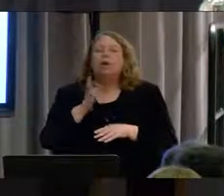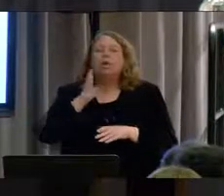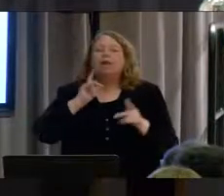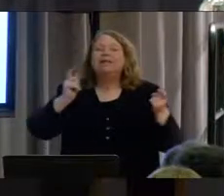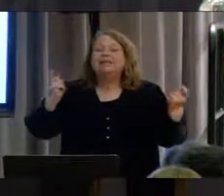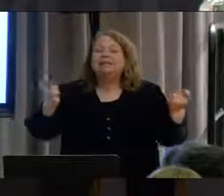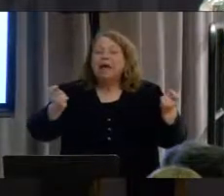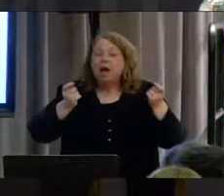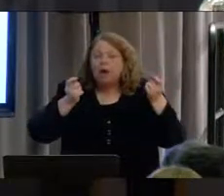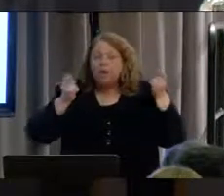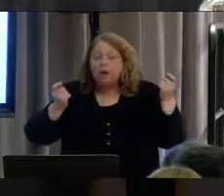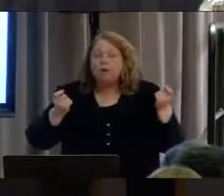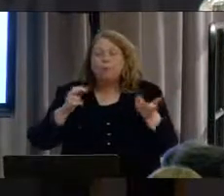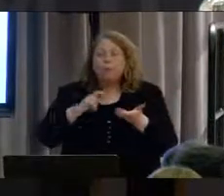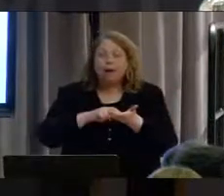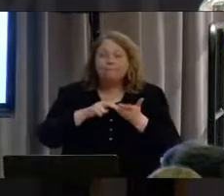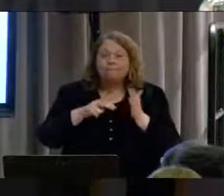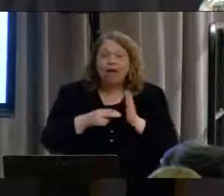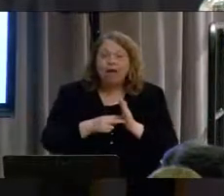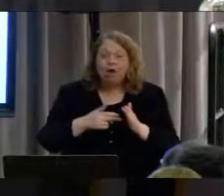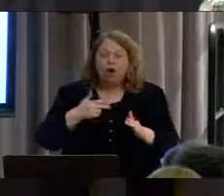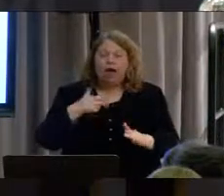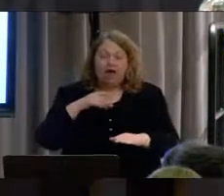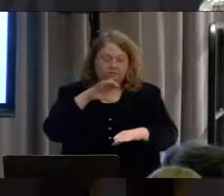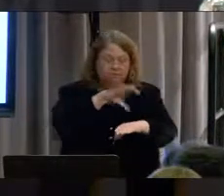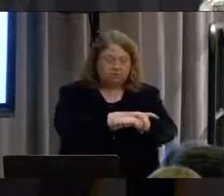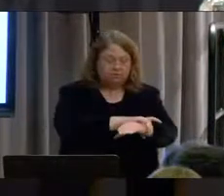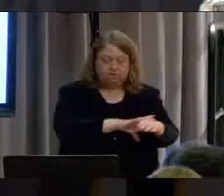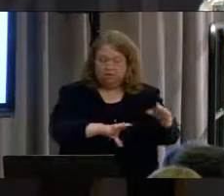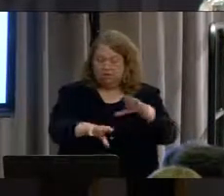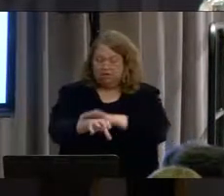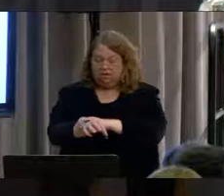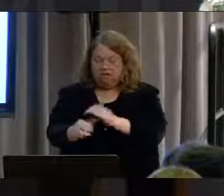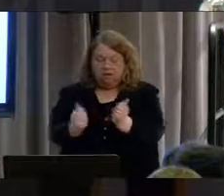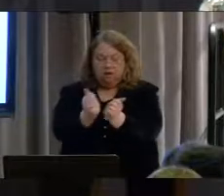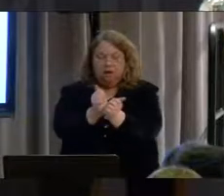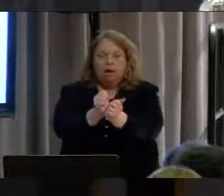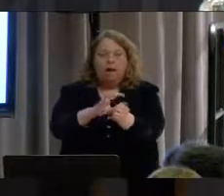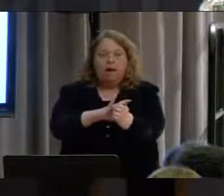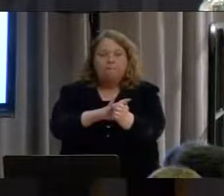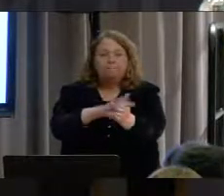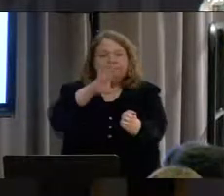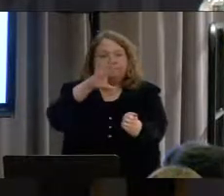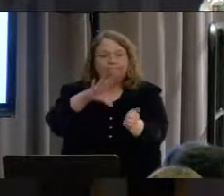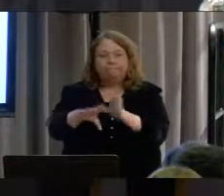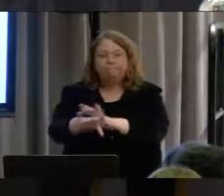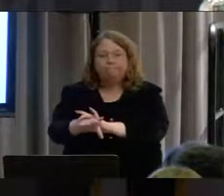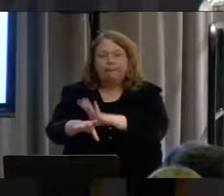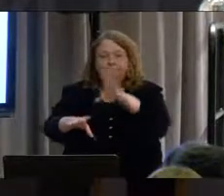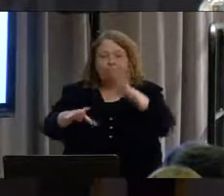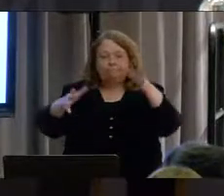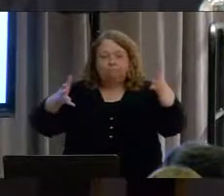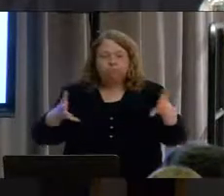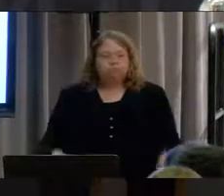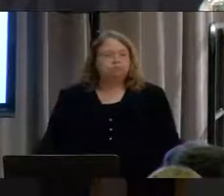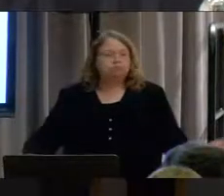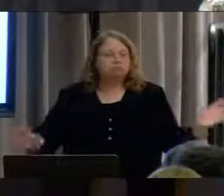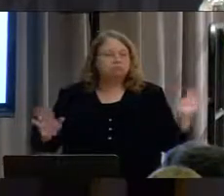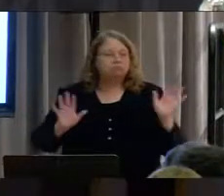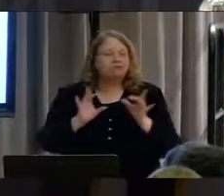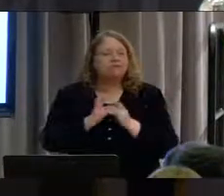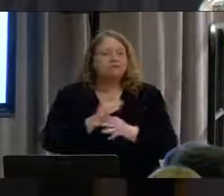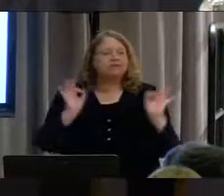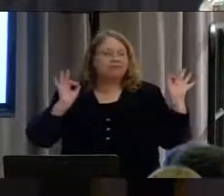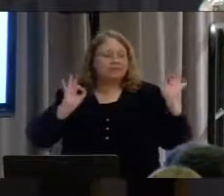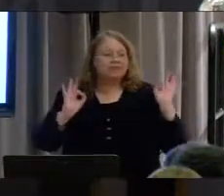celebrating what it meant to have the shackles fall from your arms and to be able to hold a baby in one hand and an Emancipation Proclamation in another. I'm